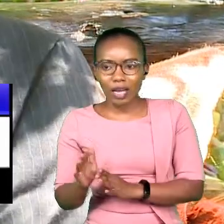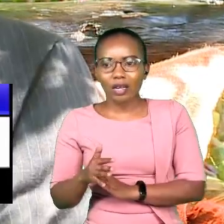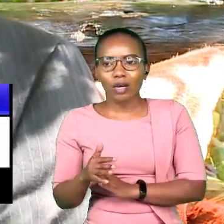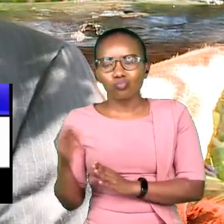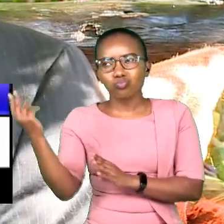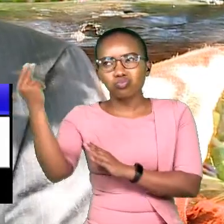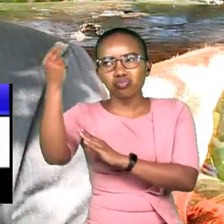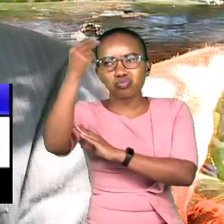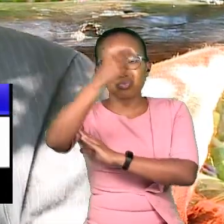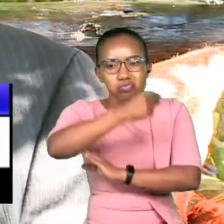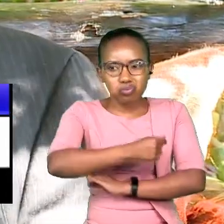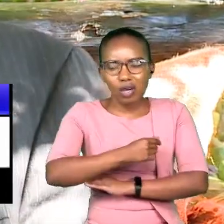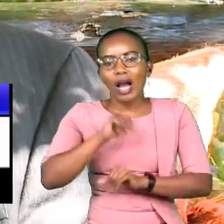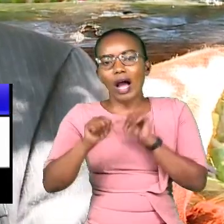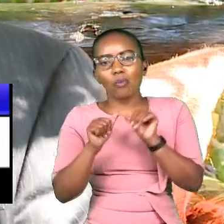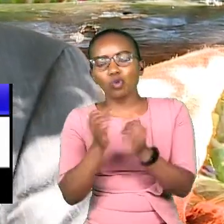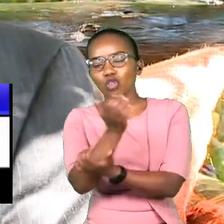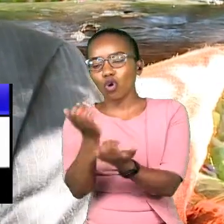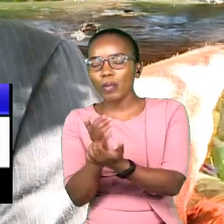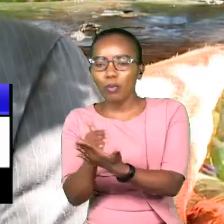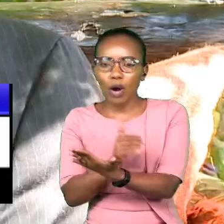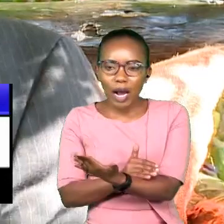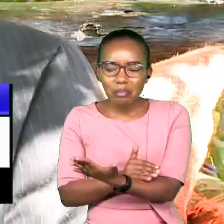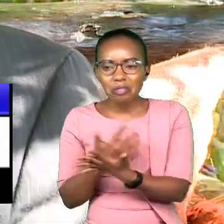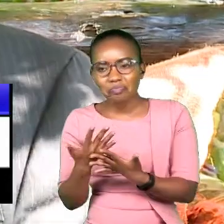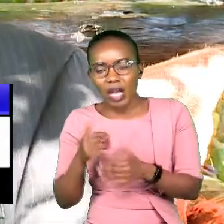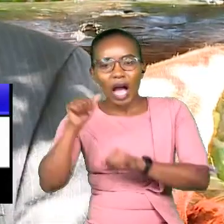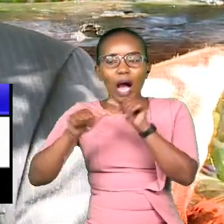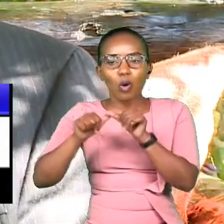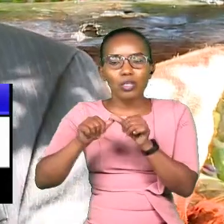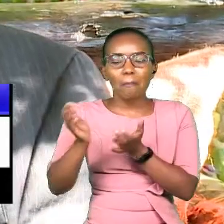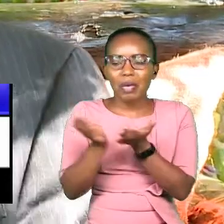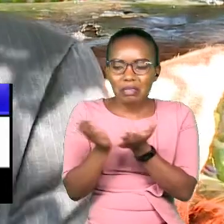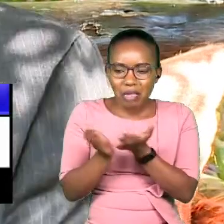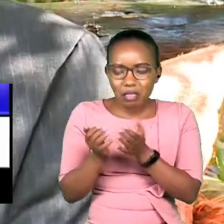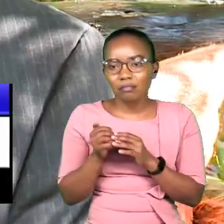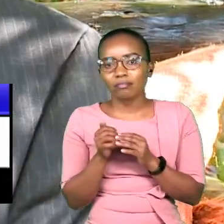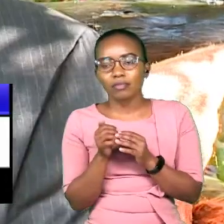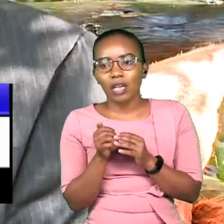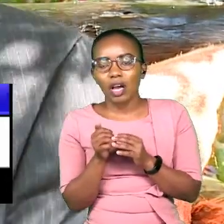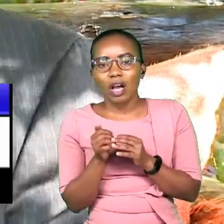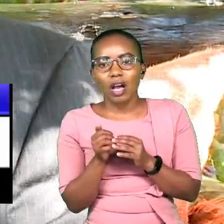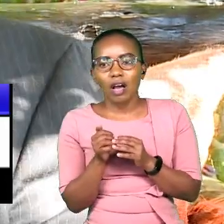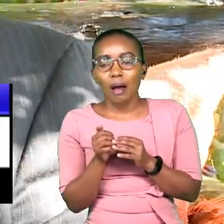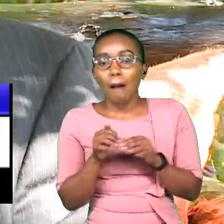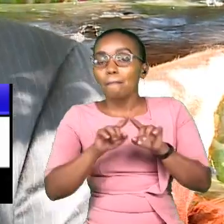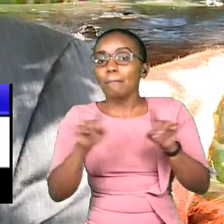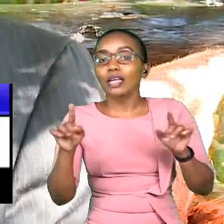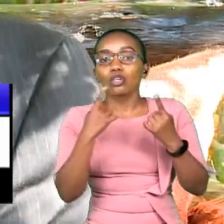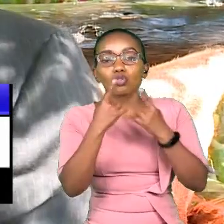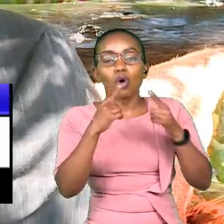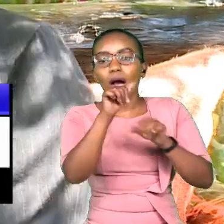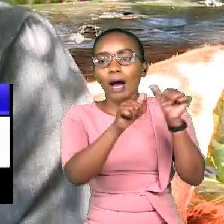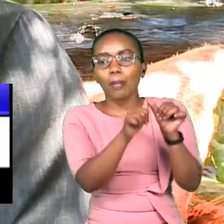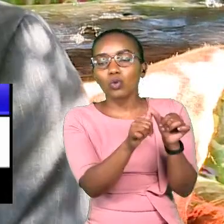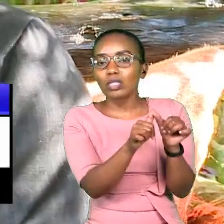long about economic programs, they'll talk about investment, they'll talk about all these other things, except the real